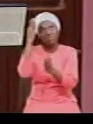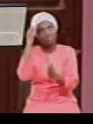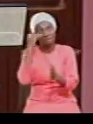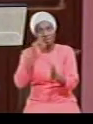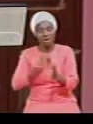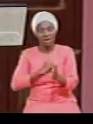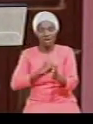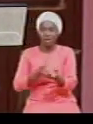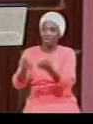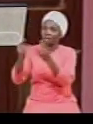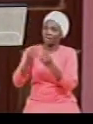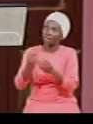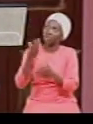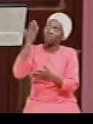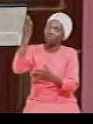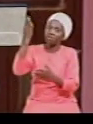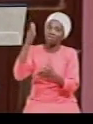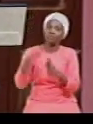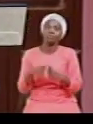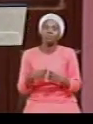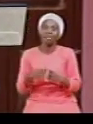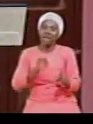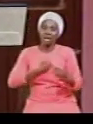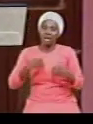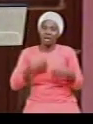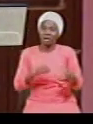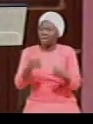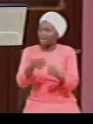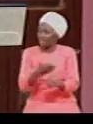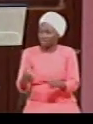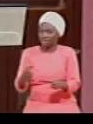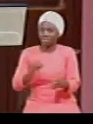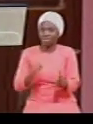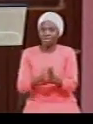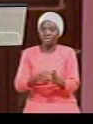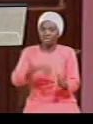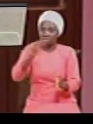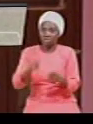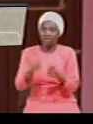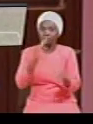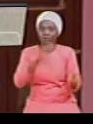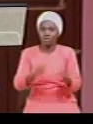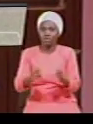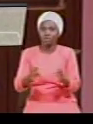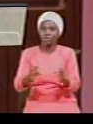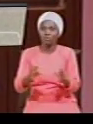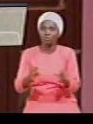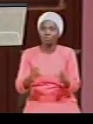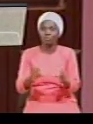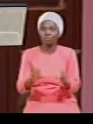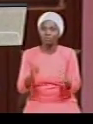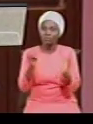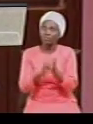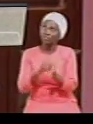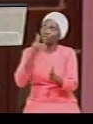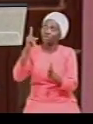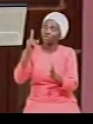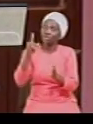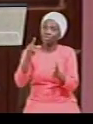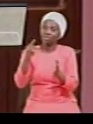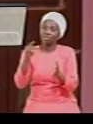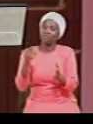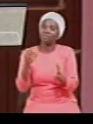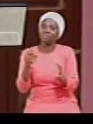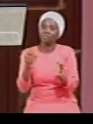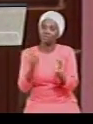I came over here. I've done everything that needs to be done, that promise of power will be